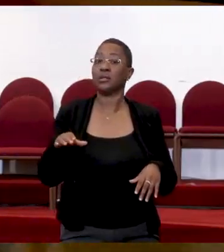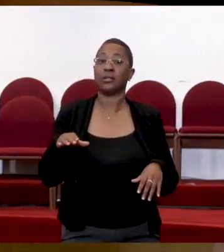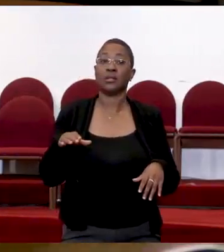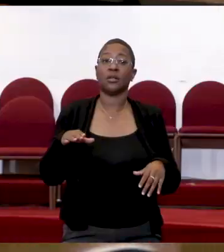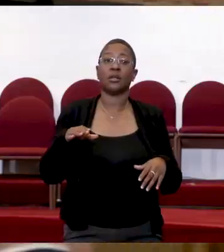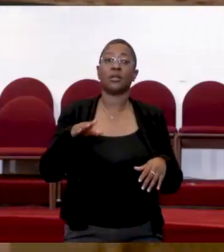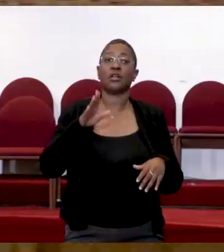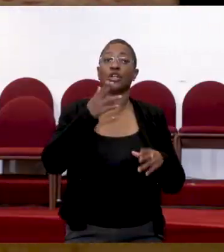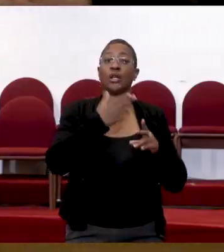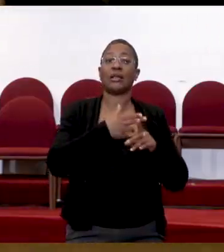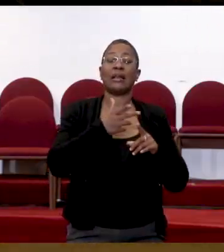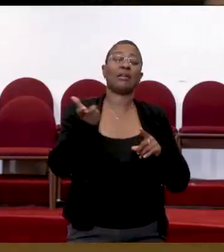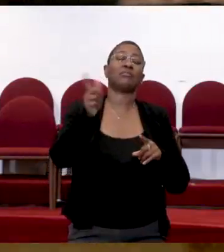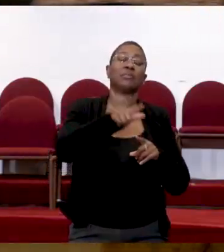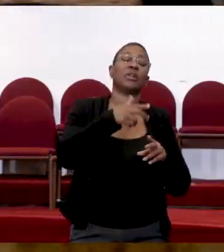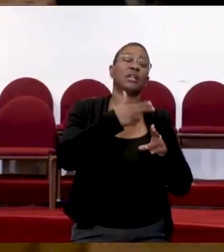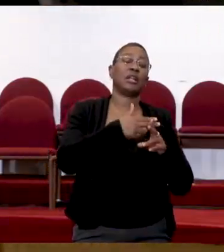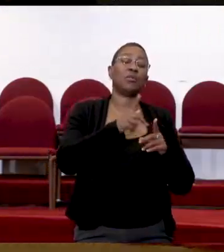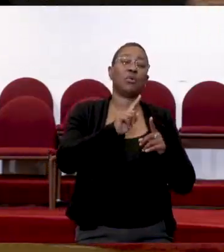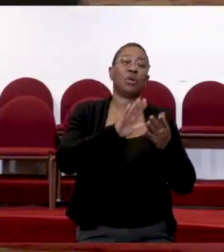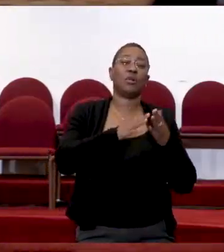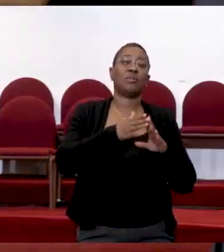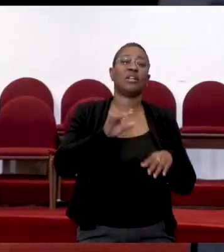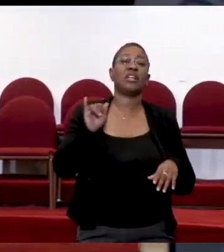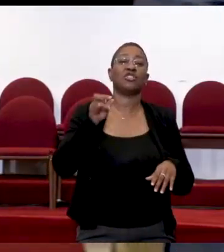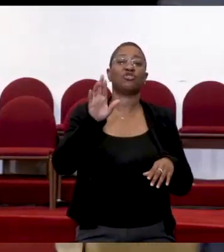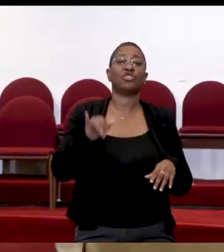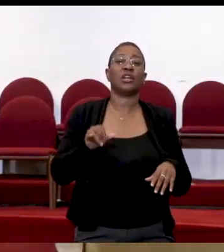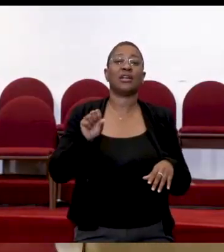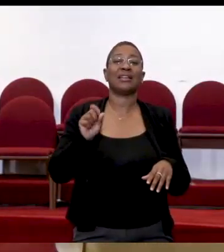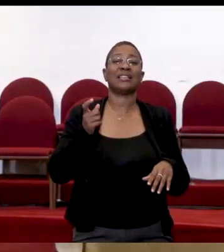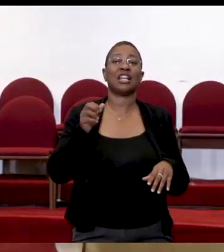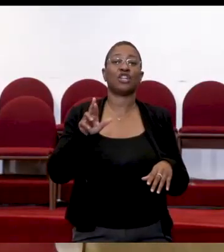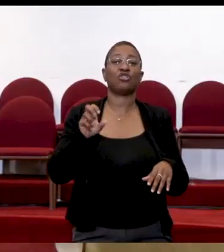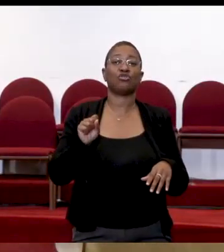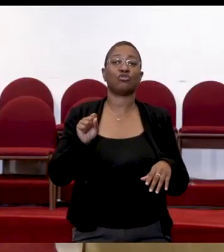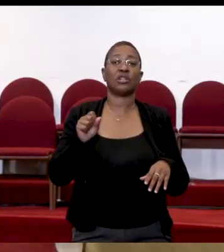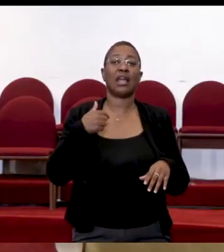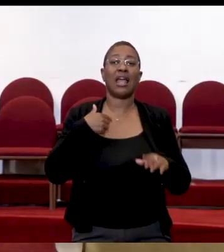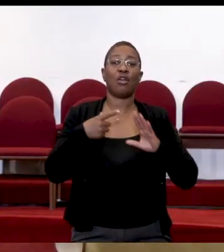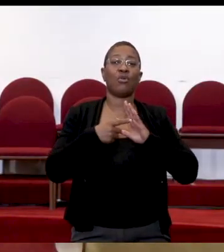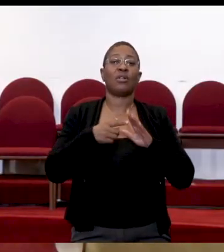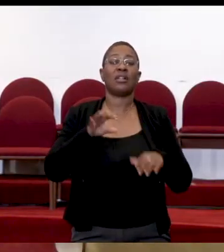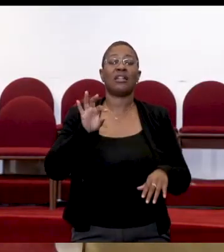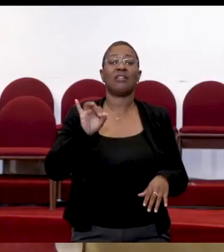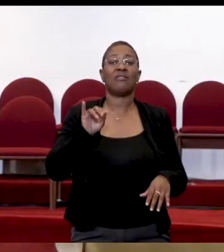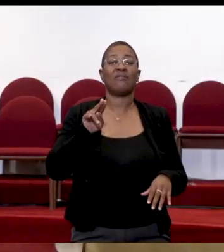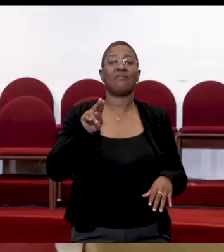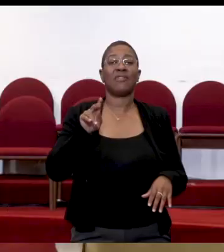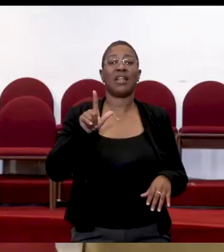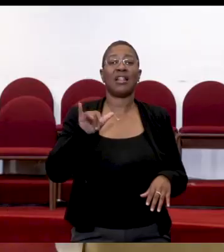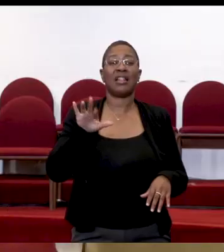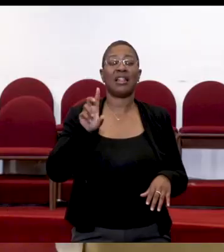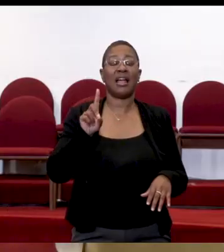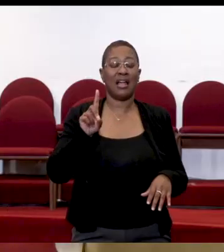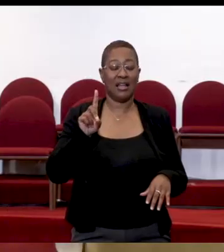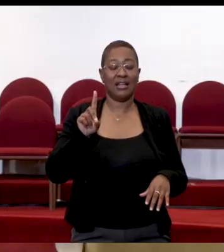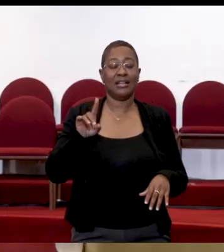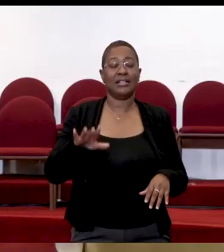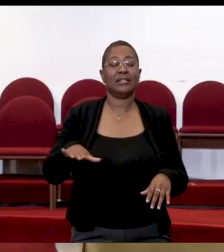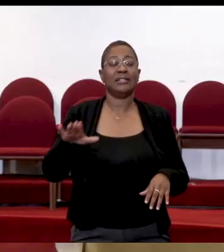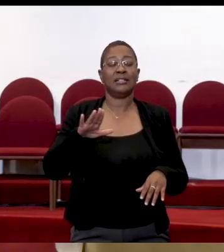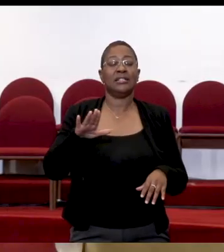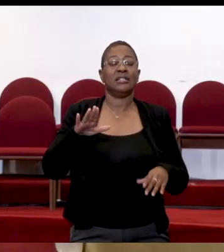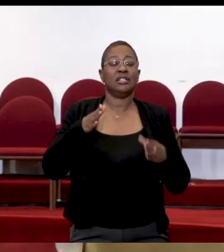neighborhood you're from. Yes, my name is Jerry Sanders, and I represent the Finland County Keystone East Outer Drive